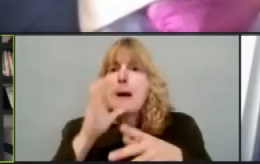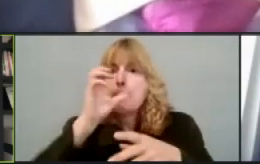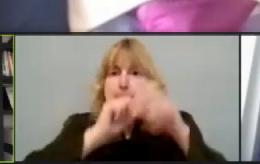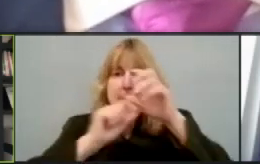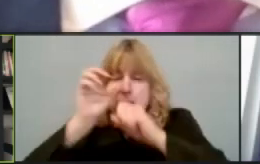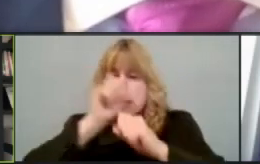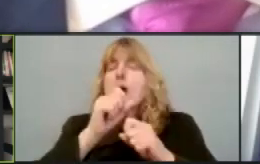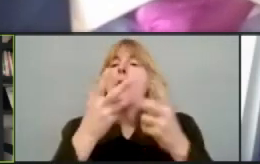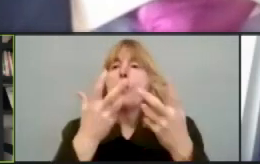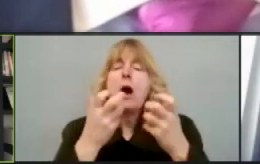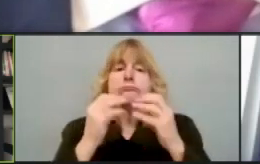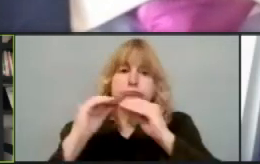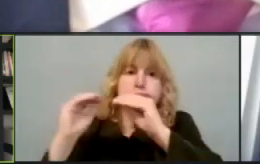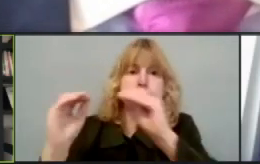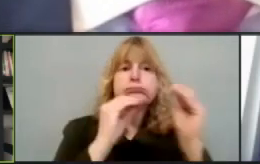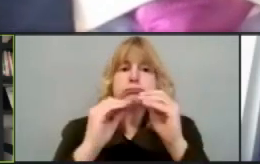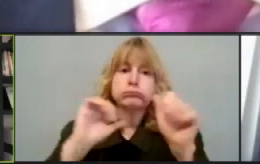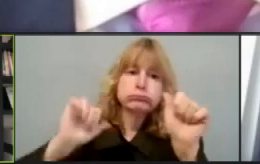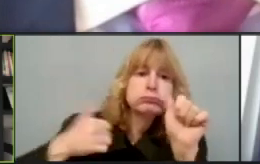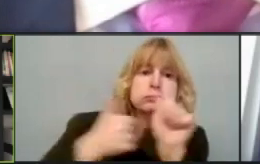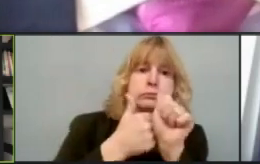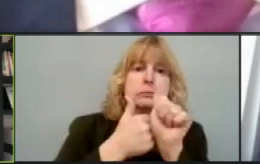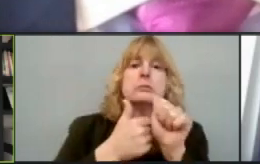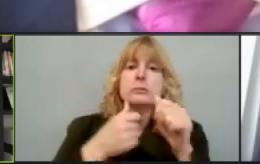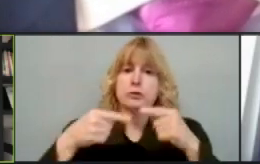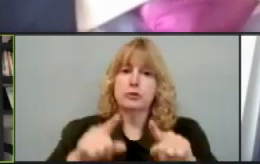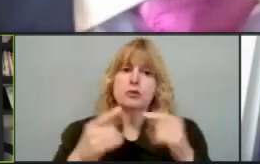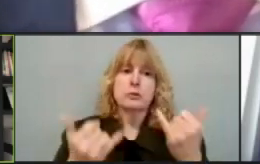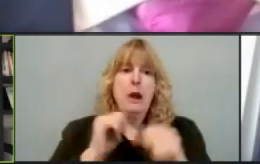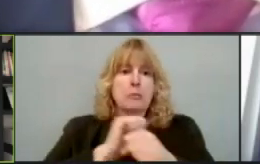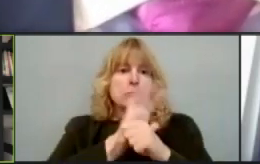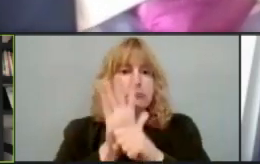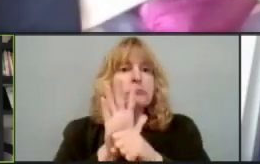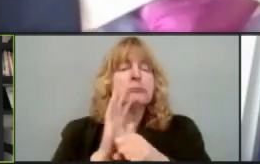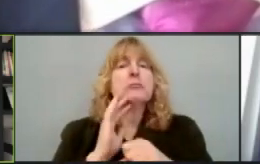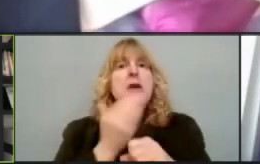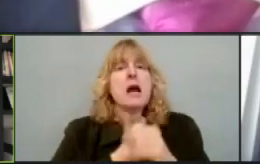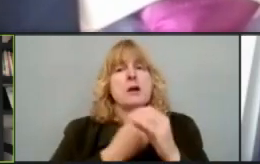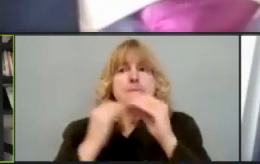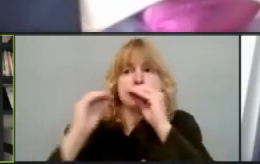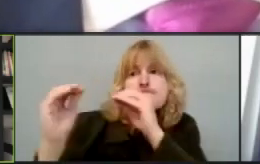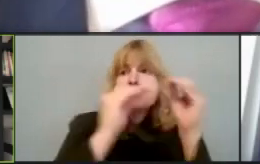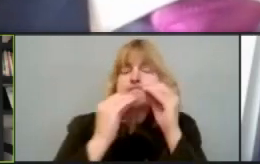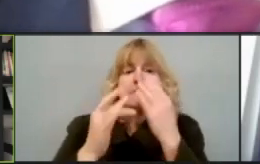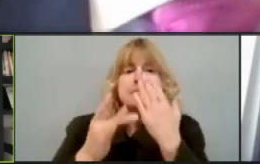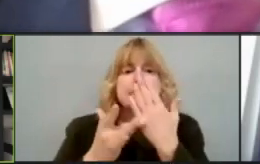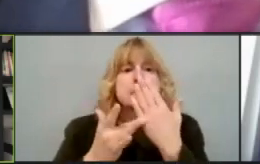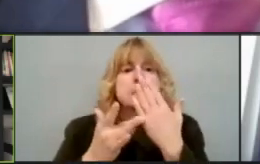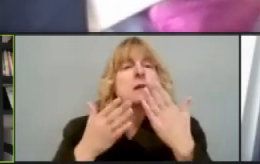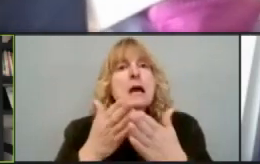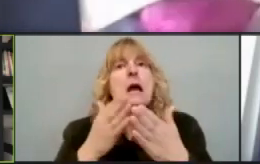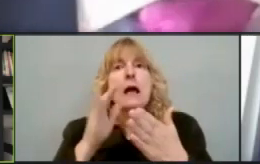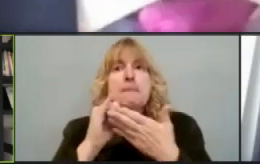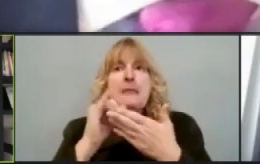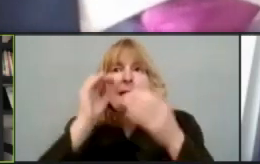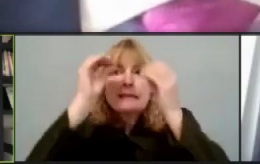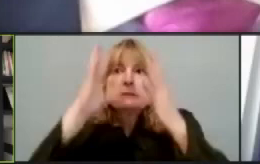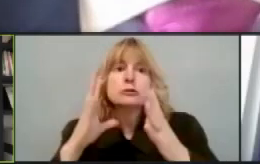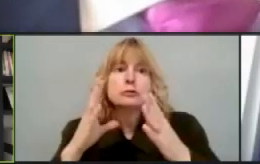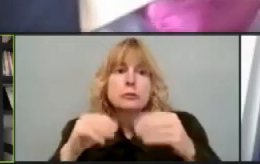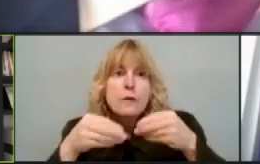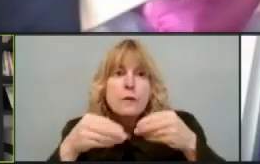our instructional strategies that our teachers have been providing is connected to making sure that those gaps are being